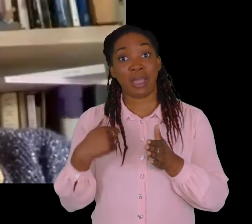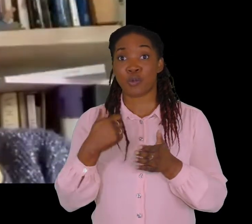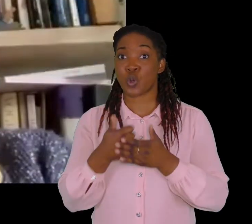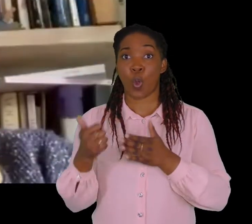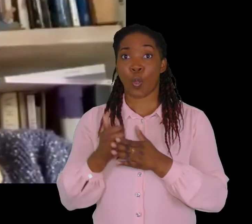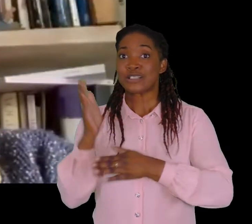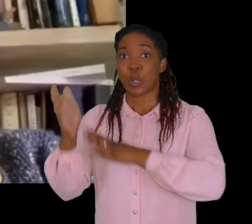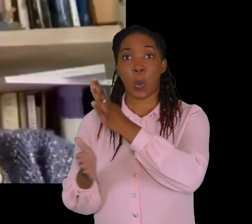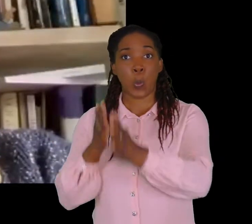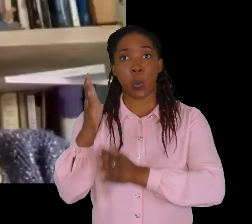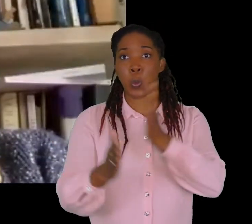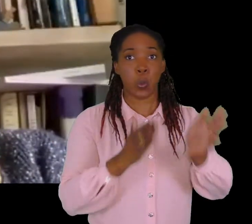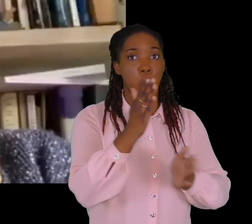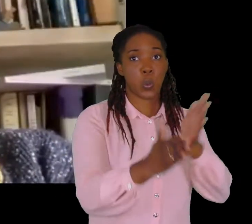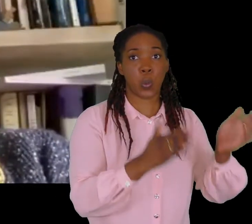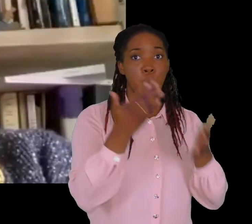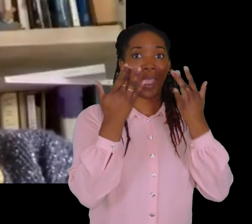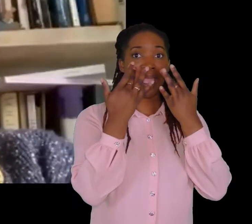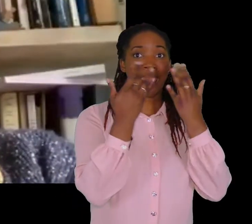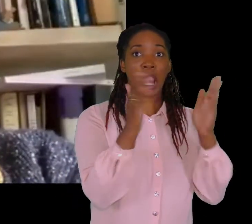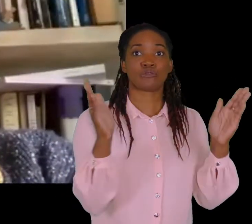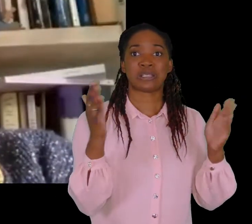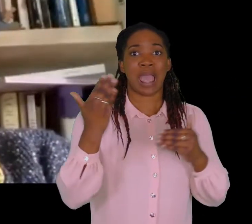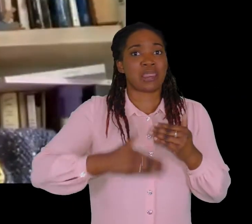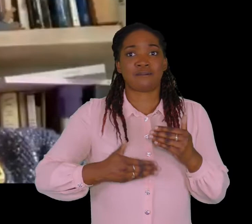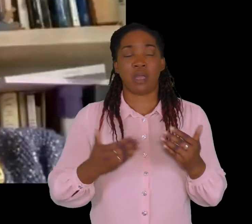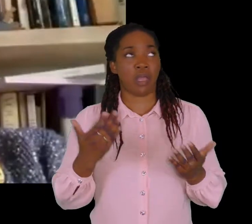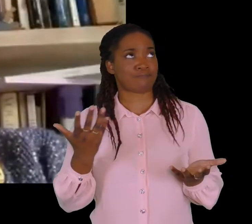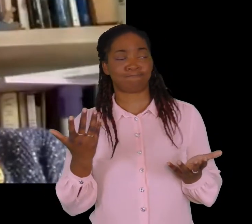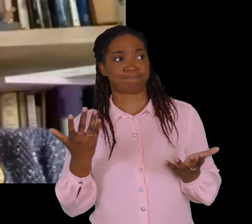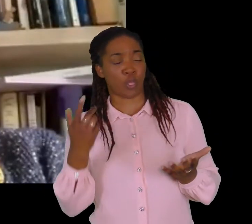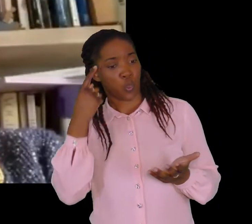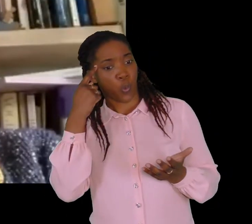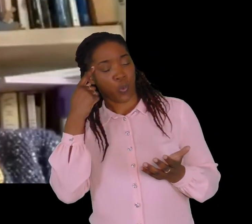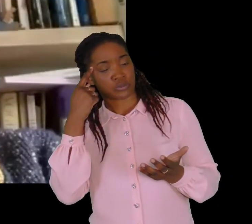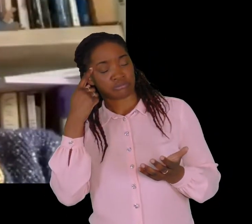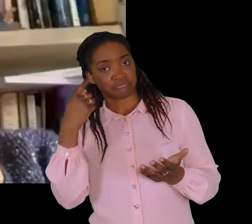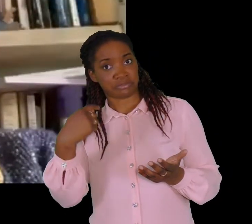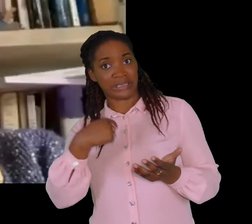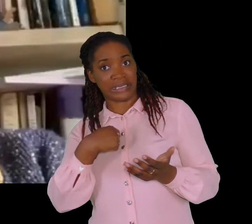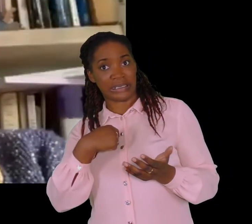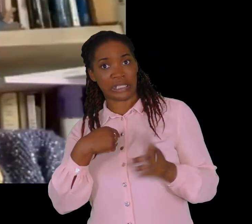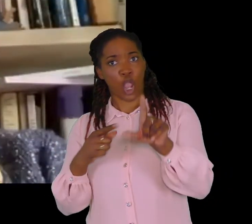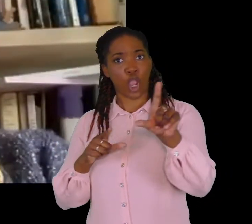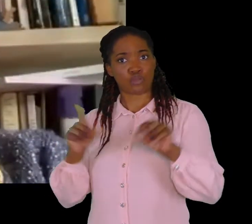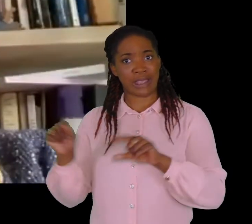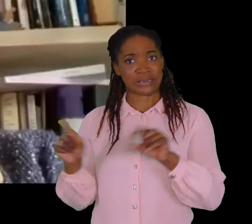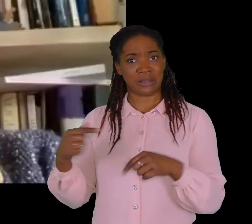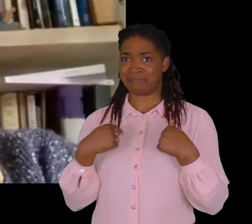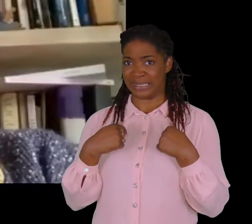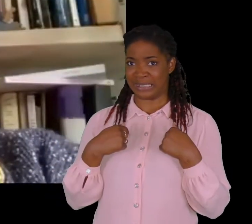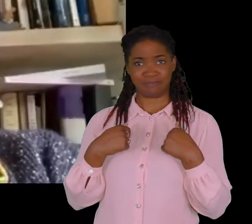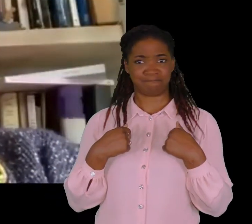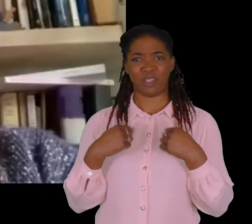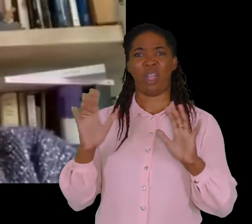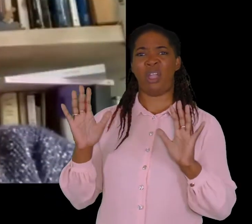I was always going to galleries, and I never really equated myself with a curator,